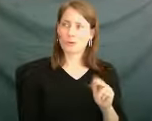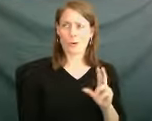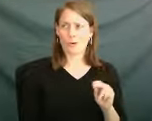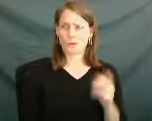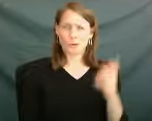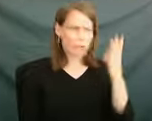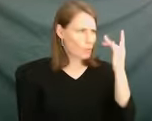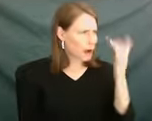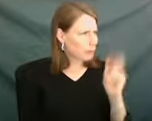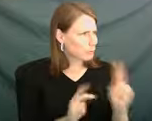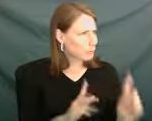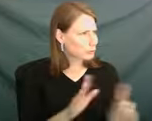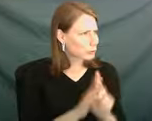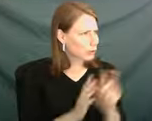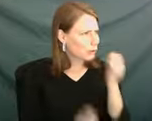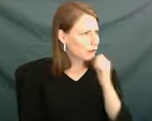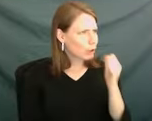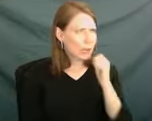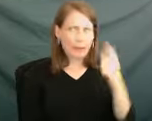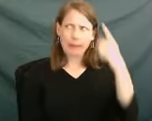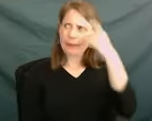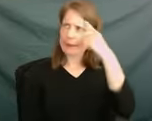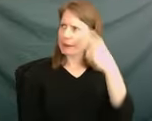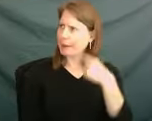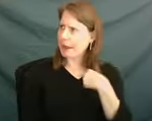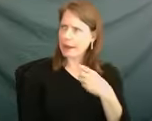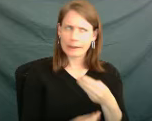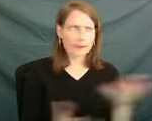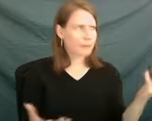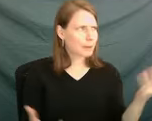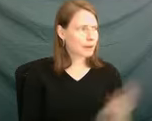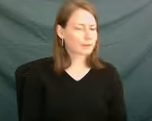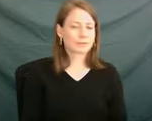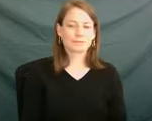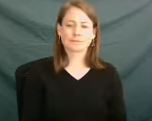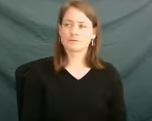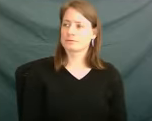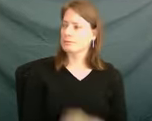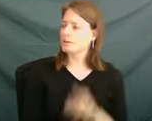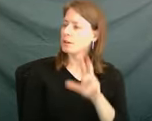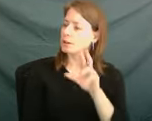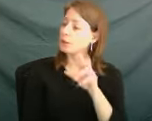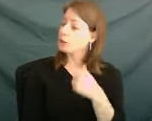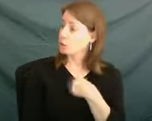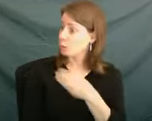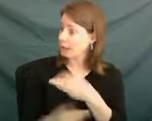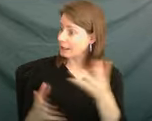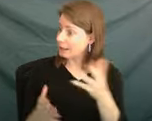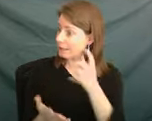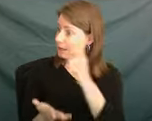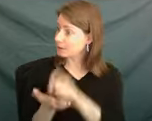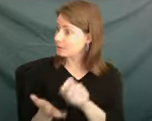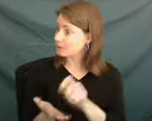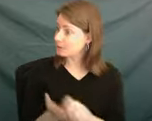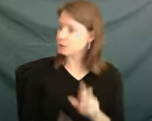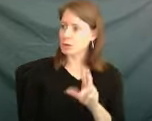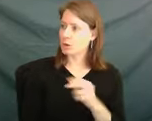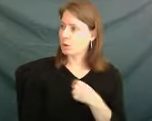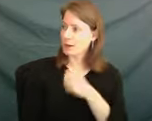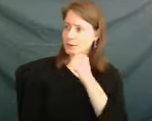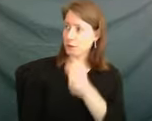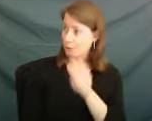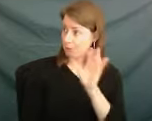pencils? No, I don't. So this is part of your campaign for independence, isn't it? Yeah. They need to be coming here with their own